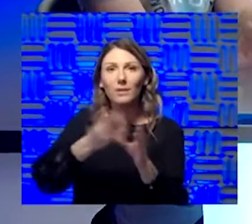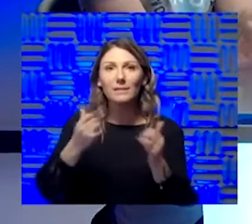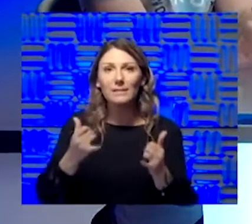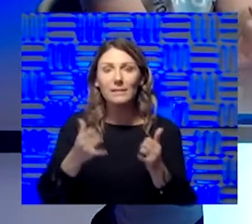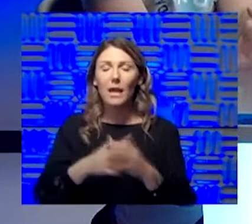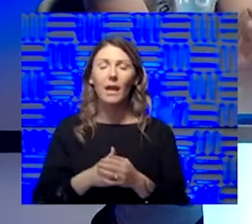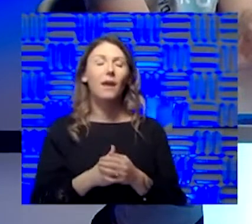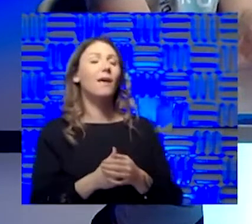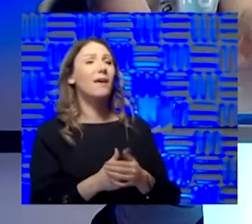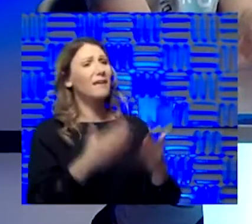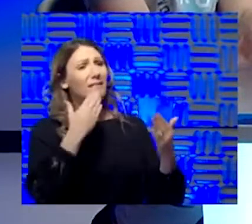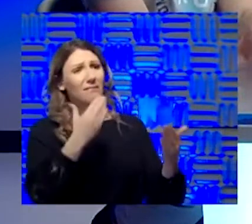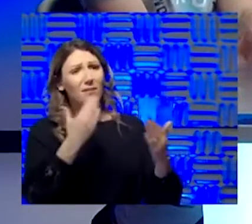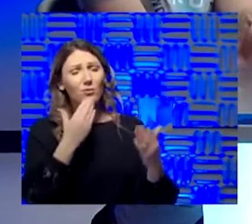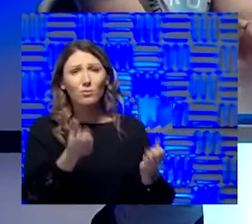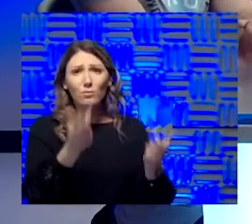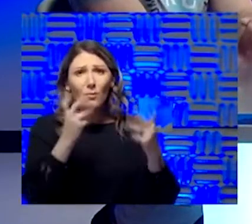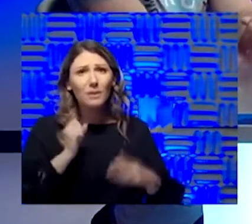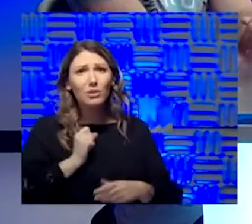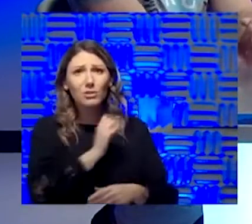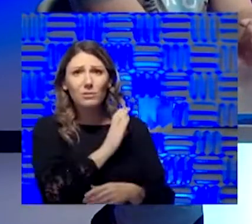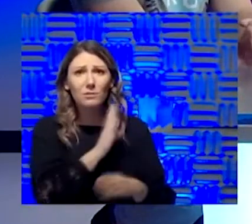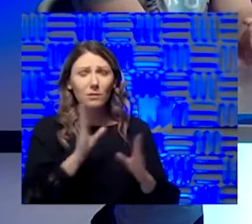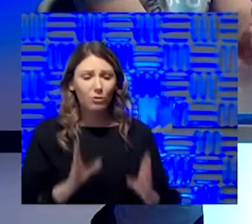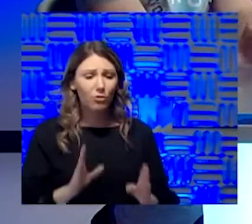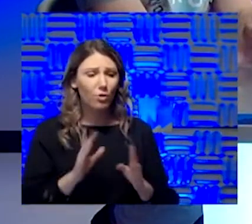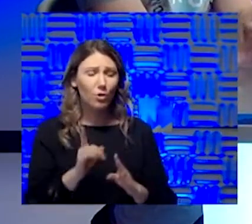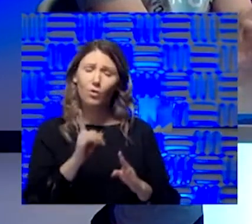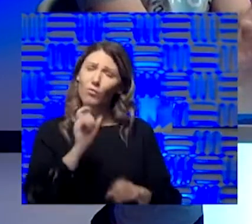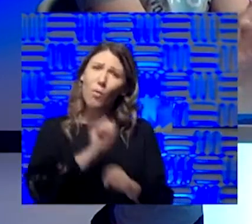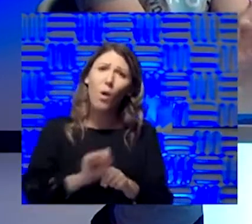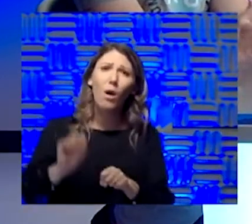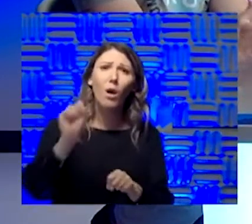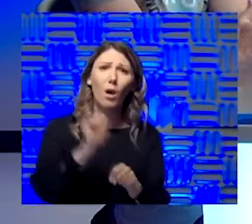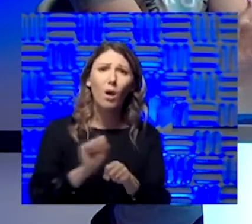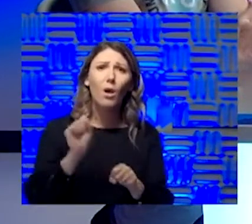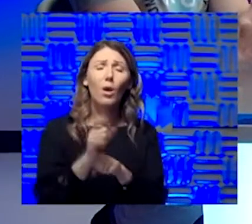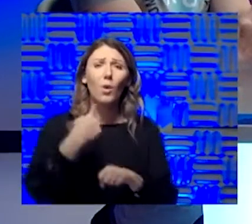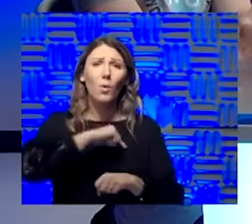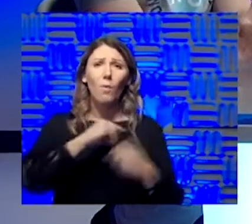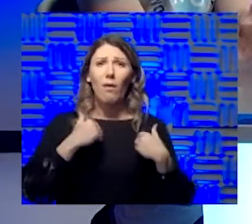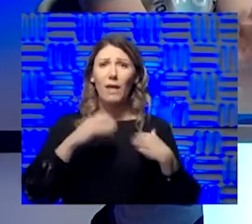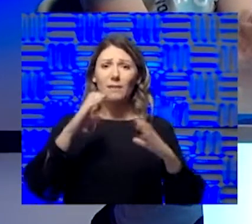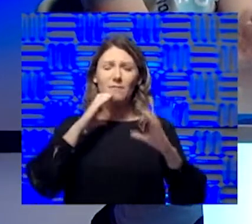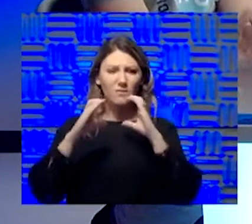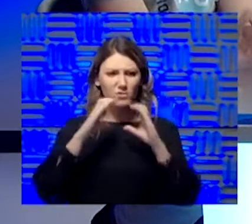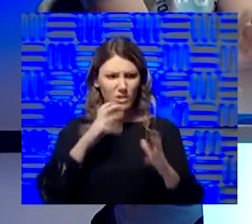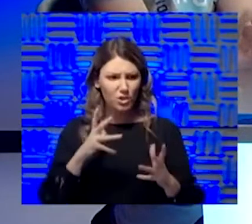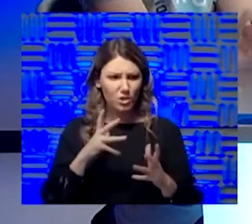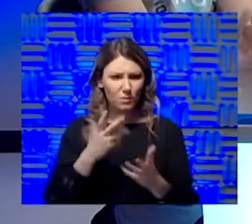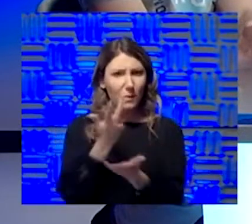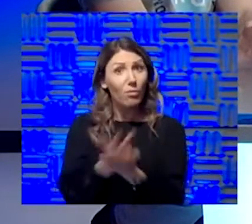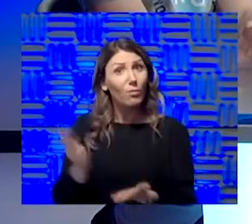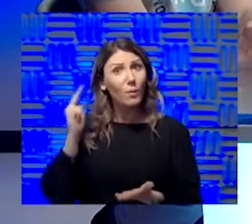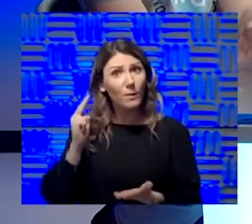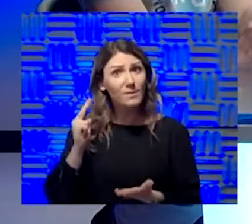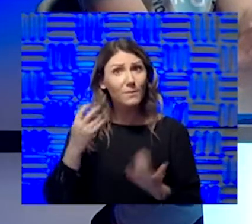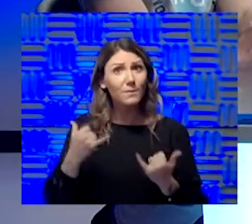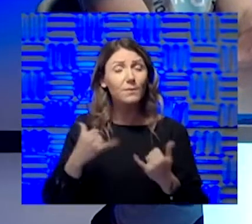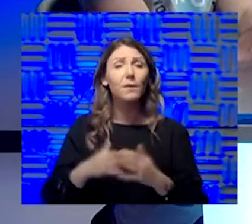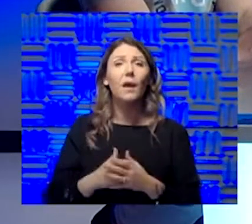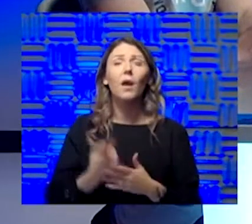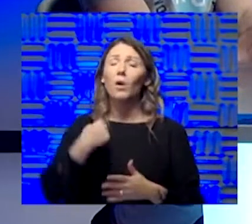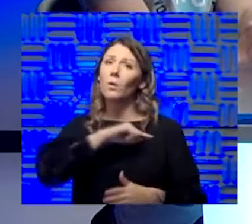you so much for your great leadership, and you have worked tirelessly on this issue. We had a conversation with you, I think, gosh, three weeks ago now, in which